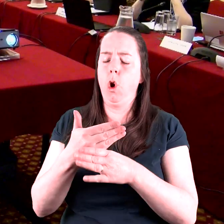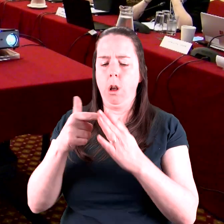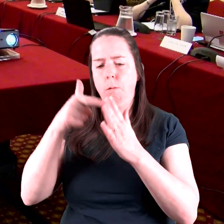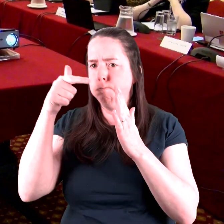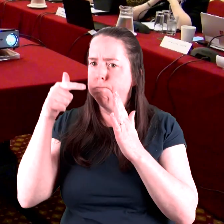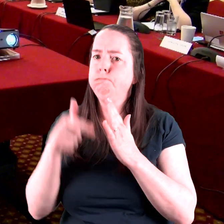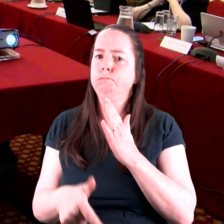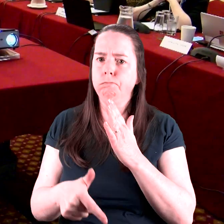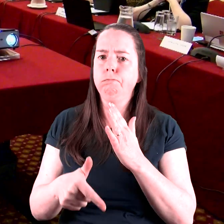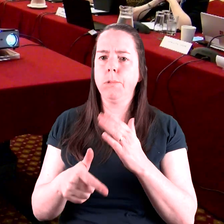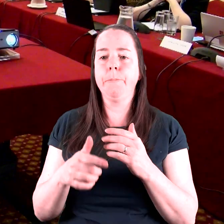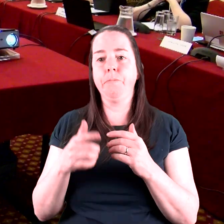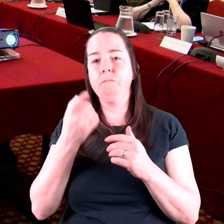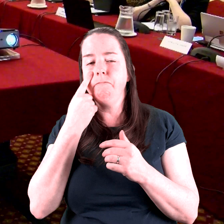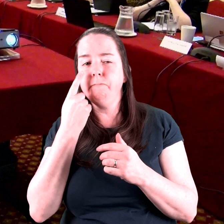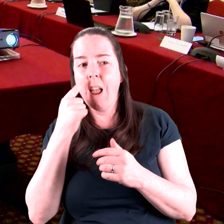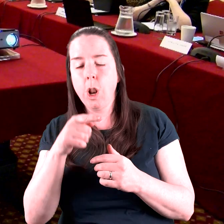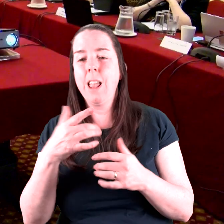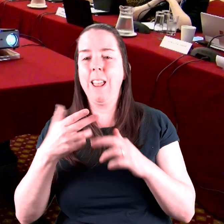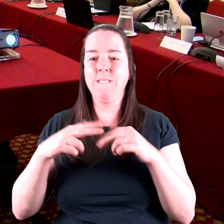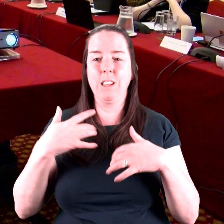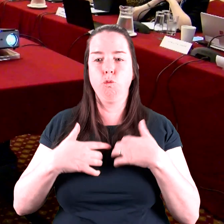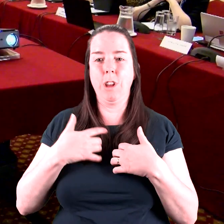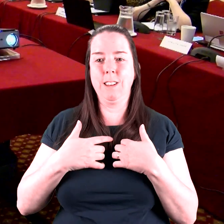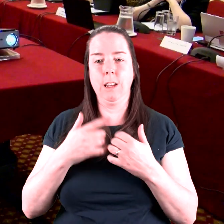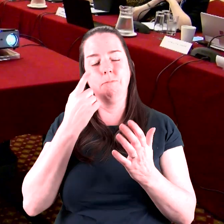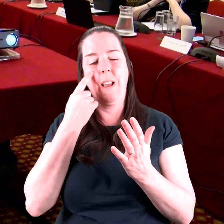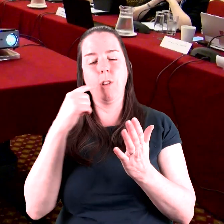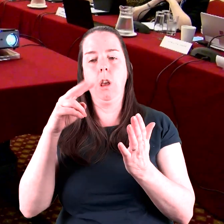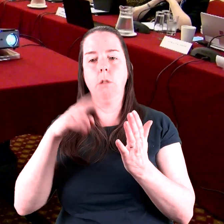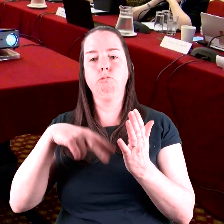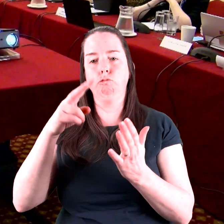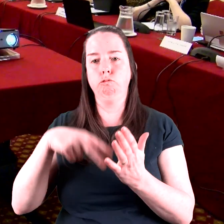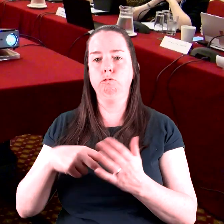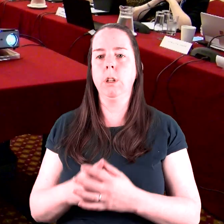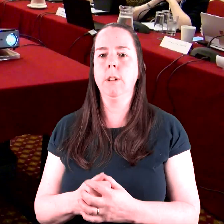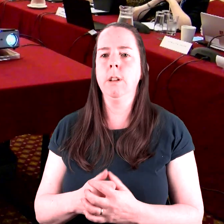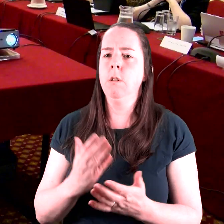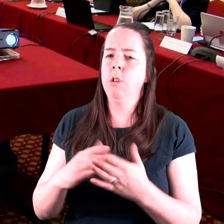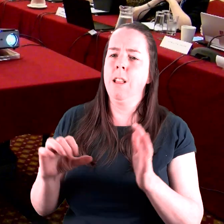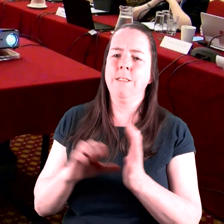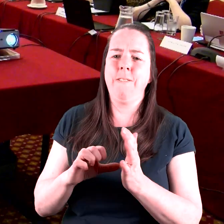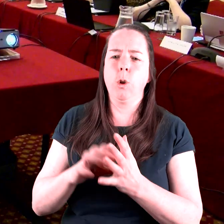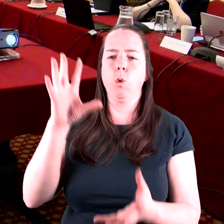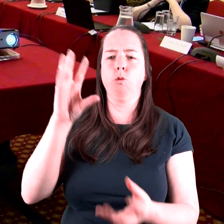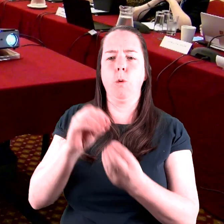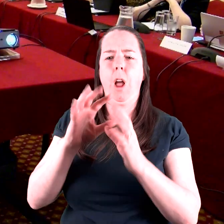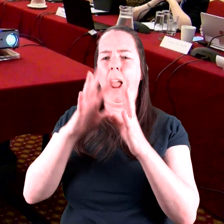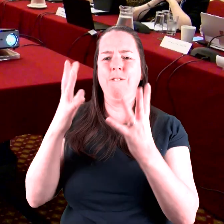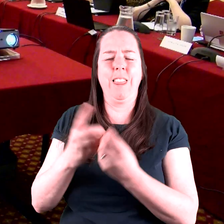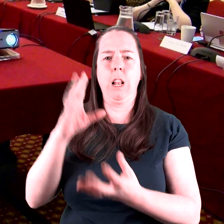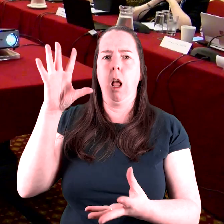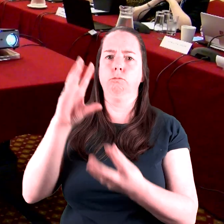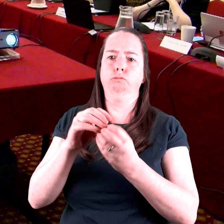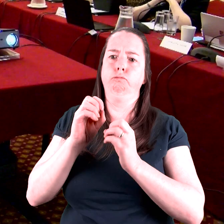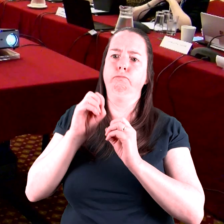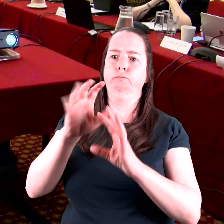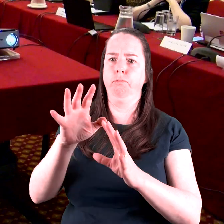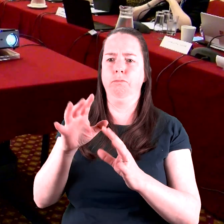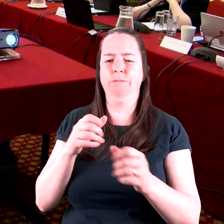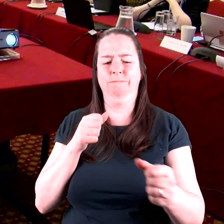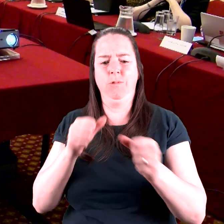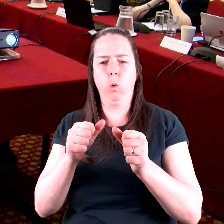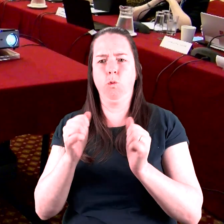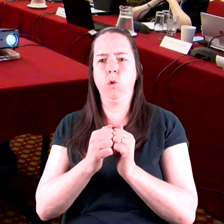advise people to look at that if that's something they're particularly interested in. But it's really difficult equally to summarise all of